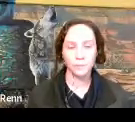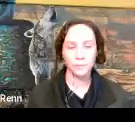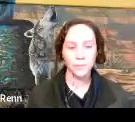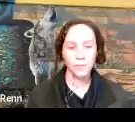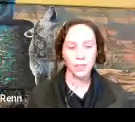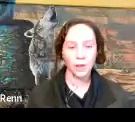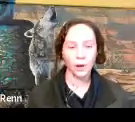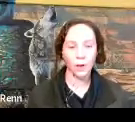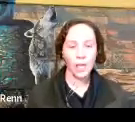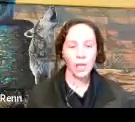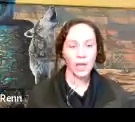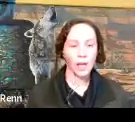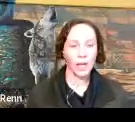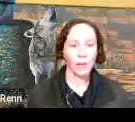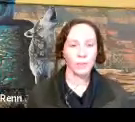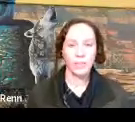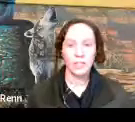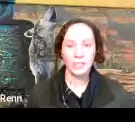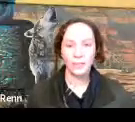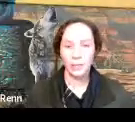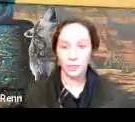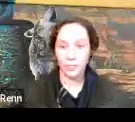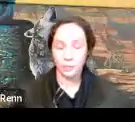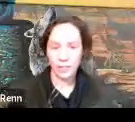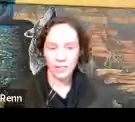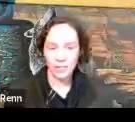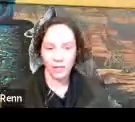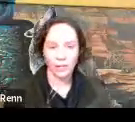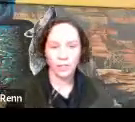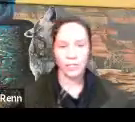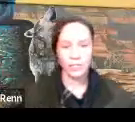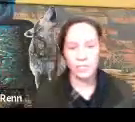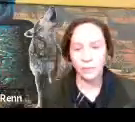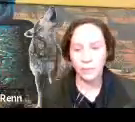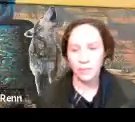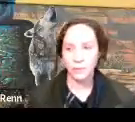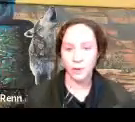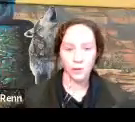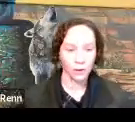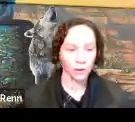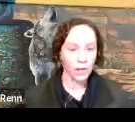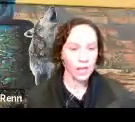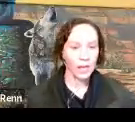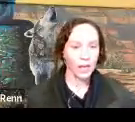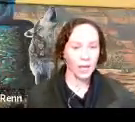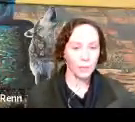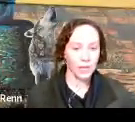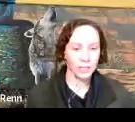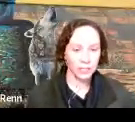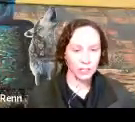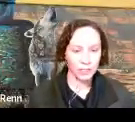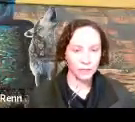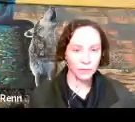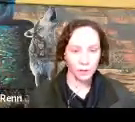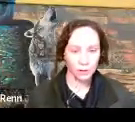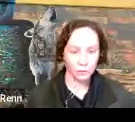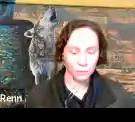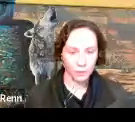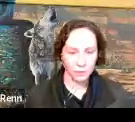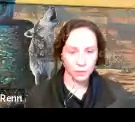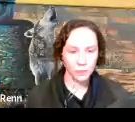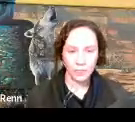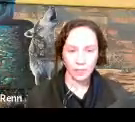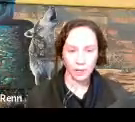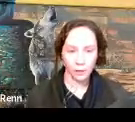summer. So he definitely wants to be here. You can see from this photo, I just took this